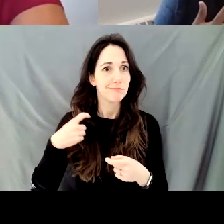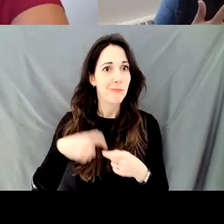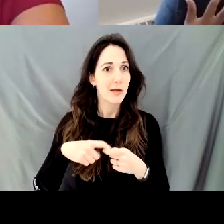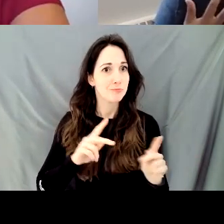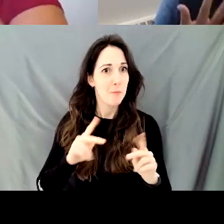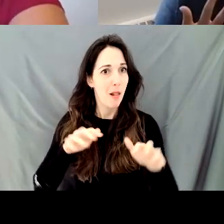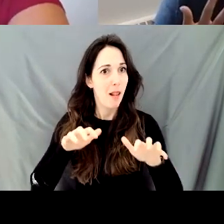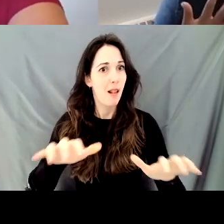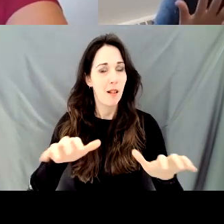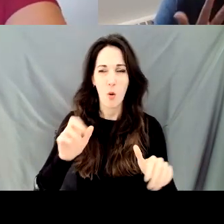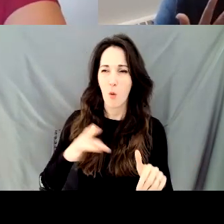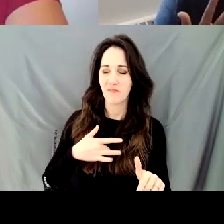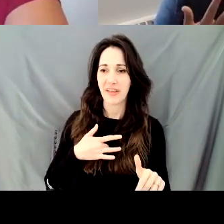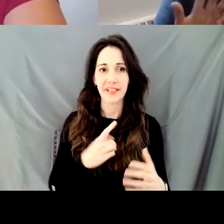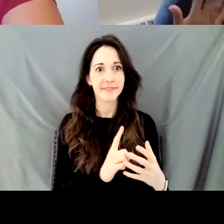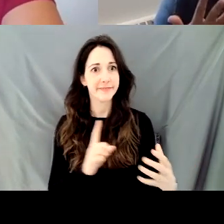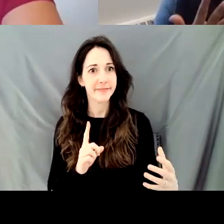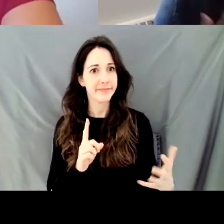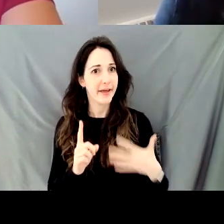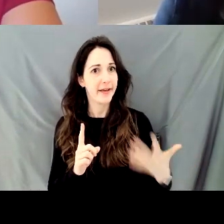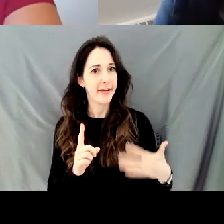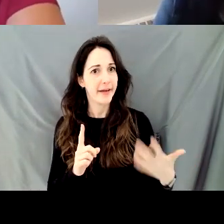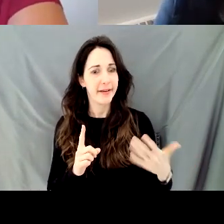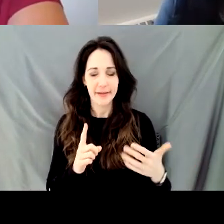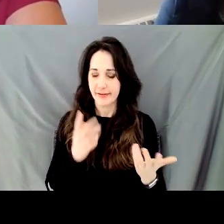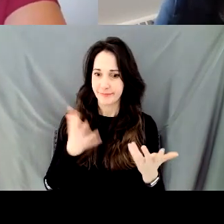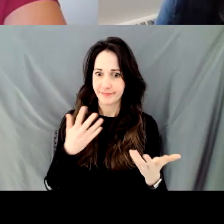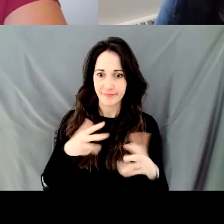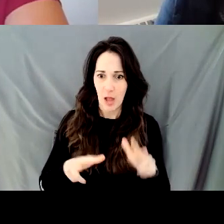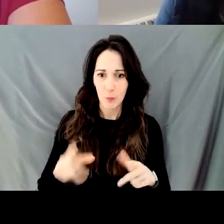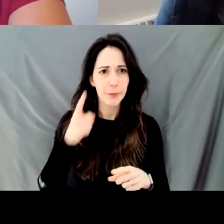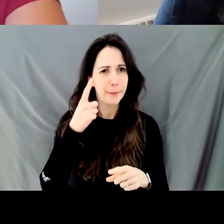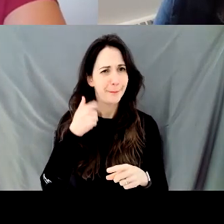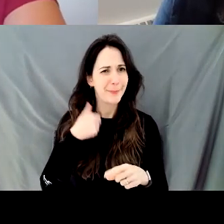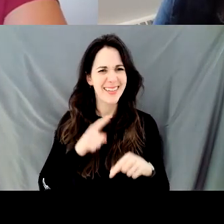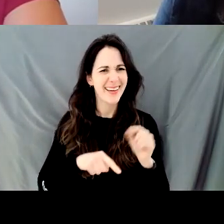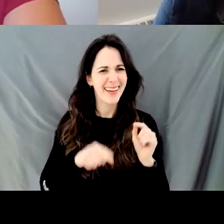of place because I can't like articulate myself as much as I would want to.